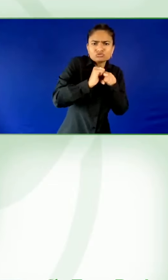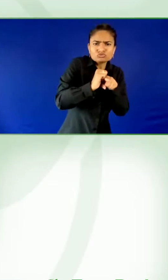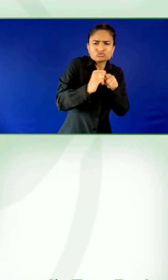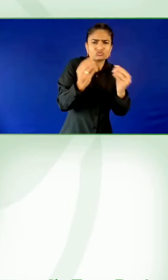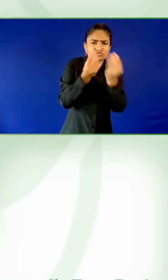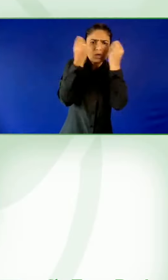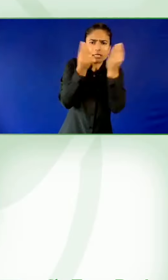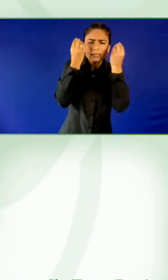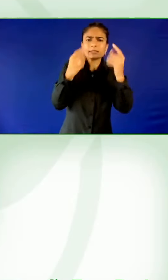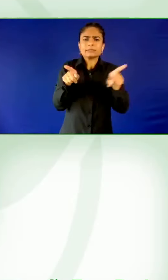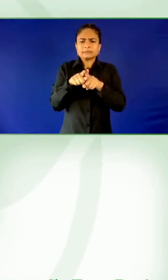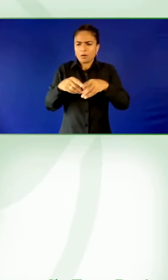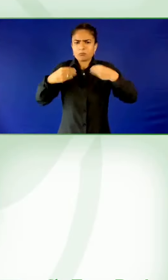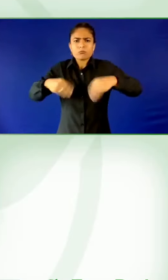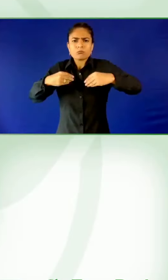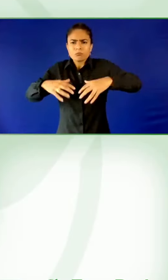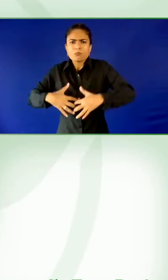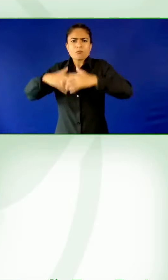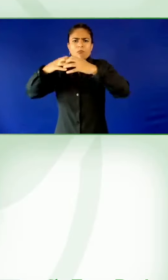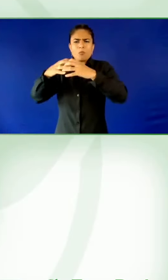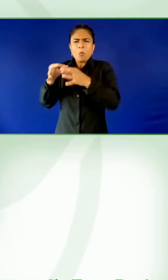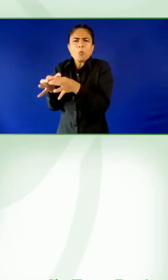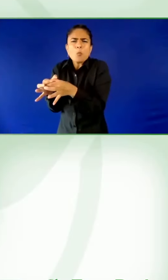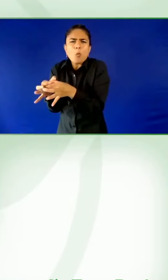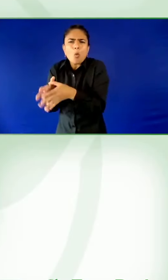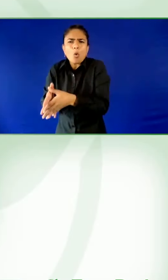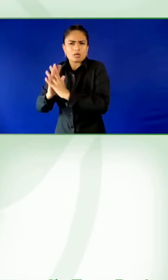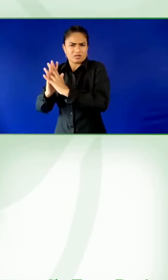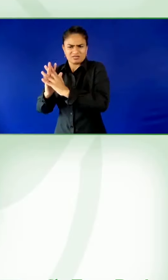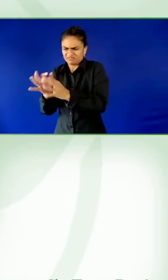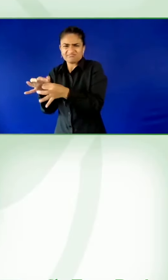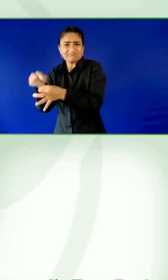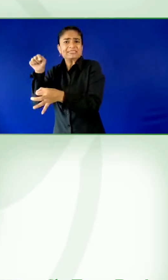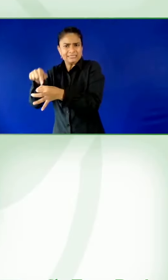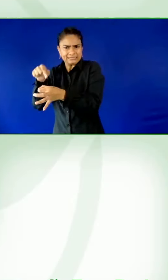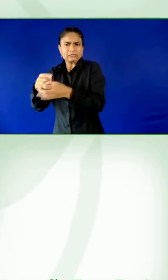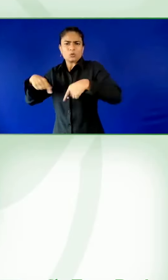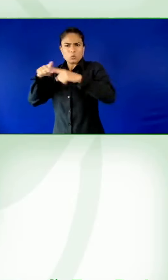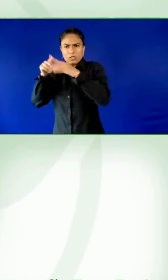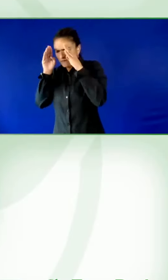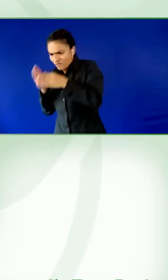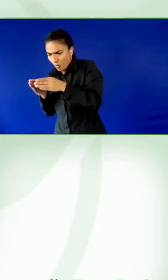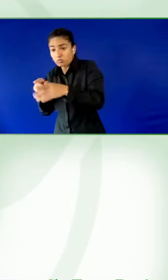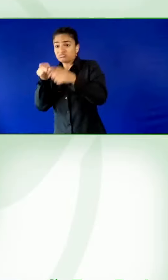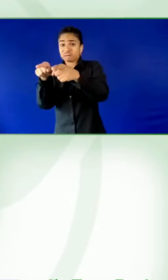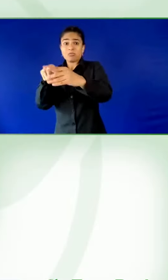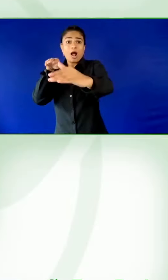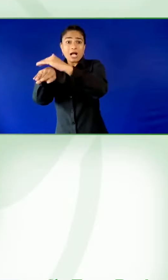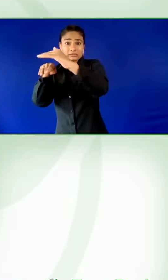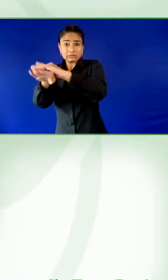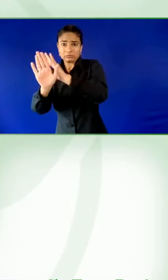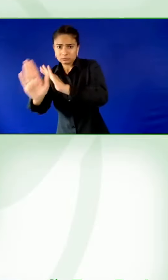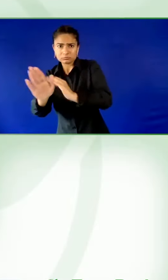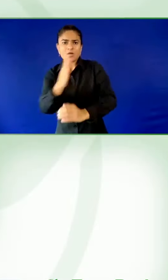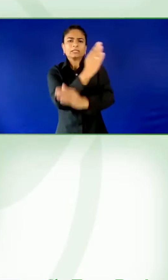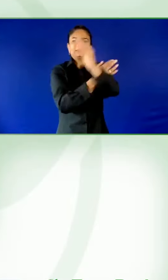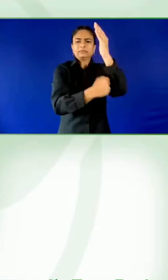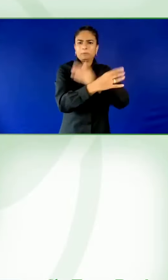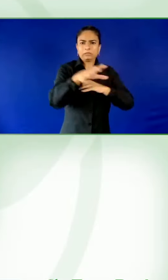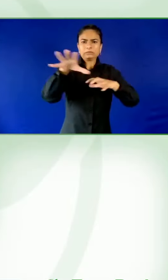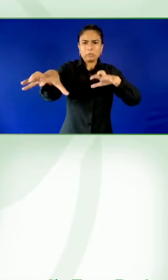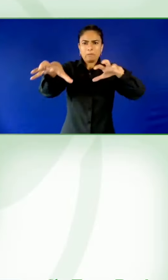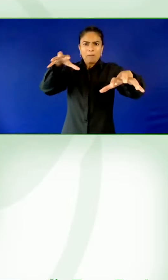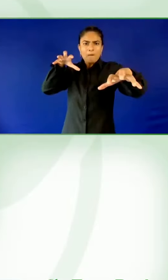Cambodia. Hi, David. And other labs also on inclusive